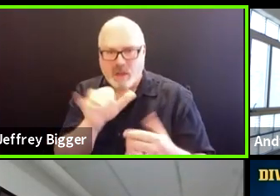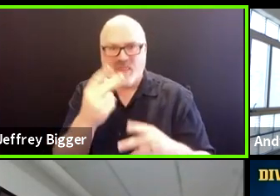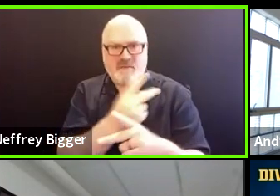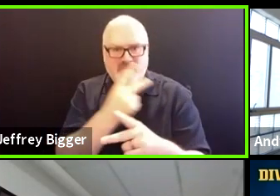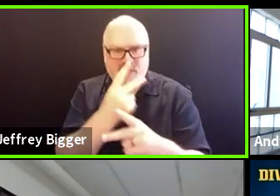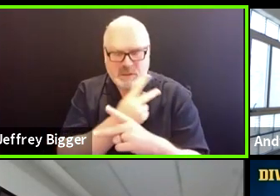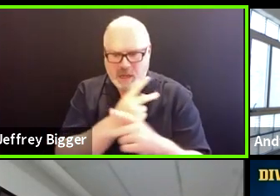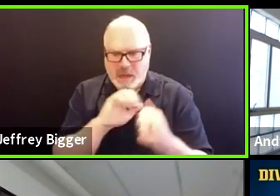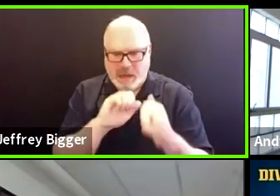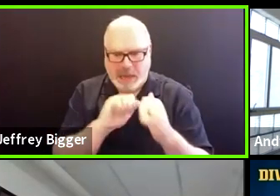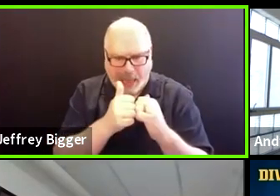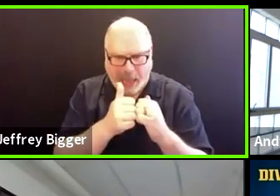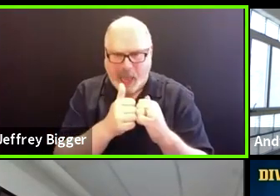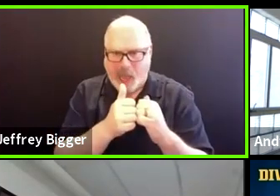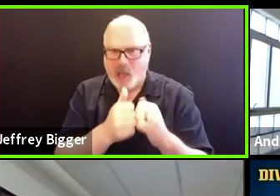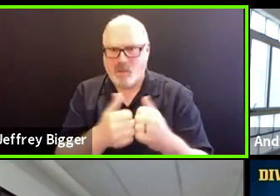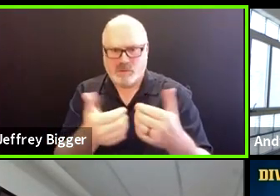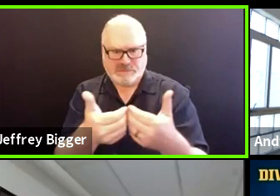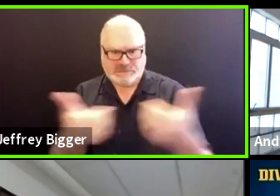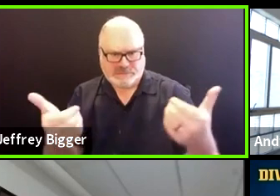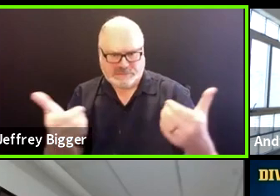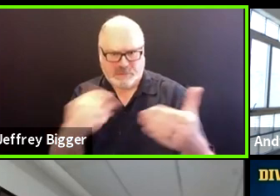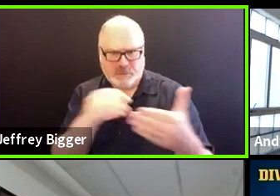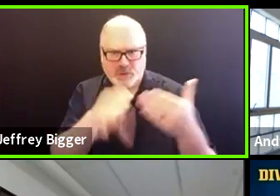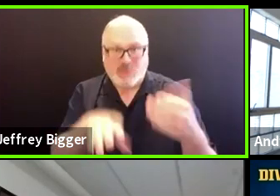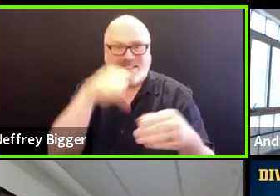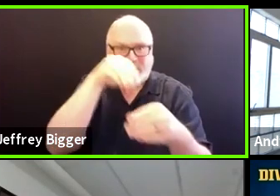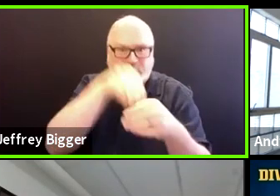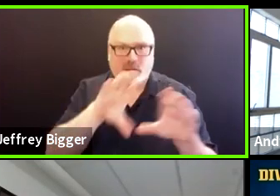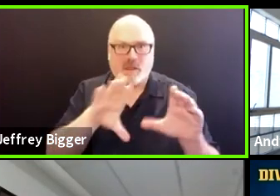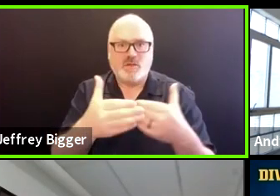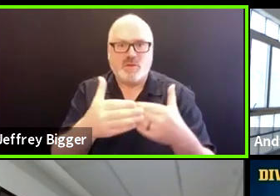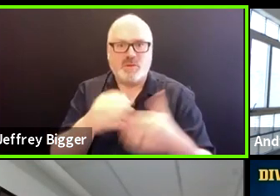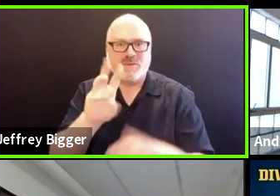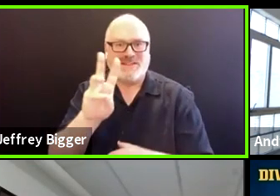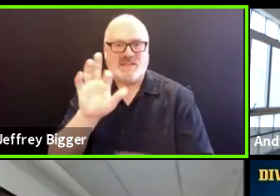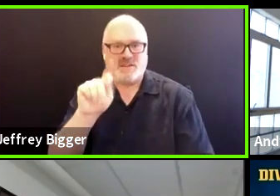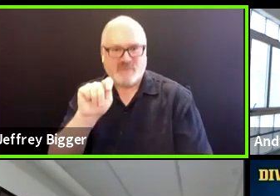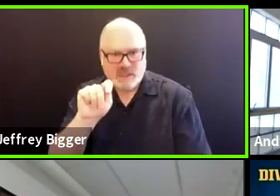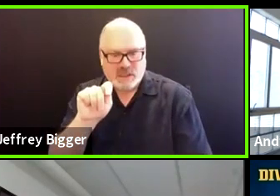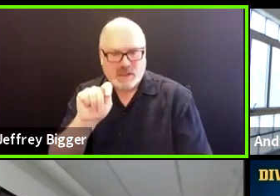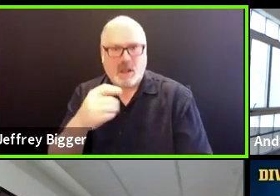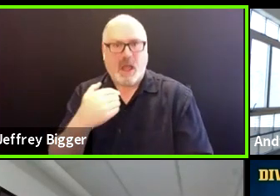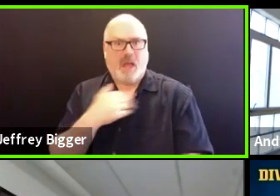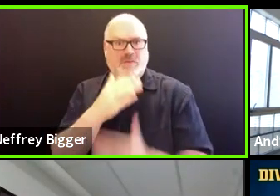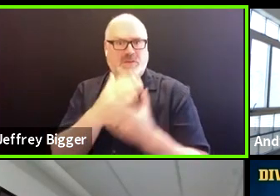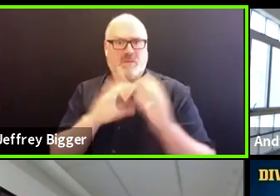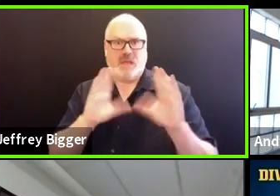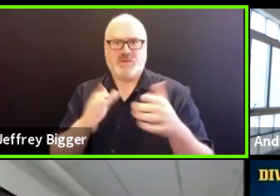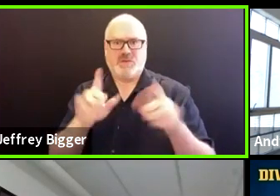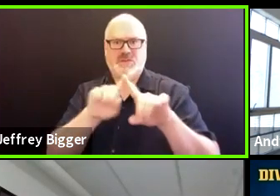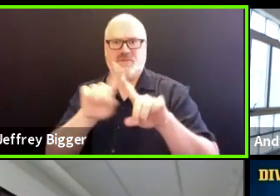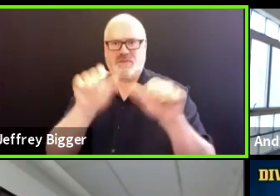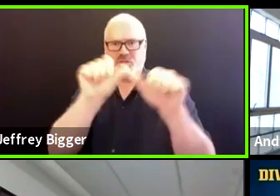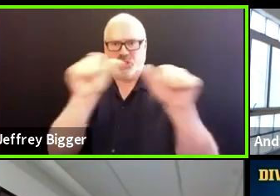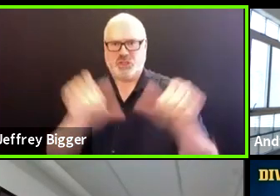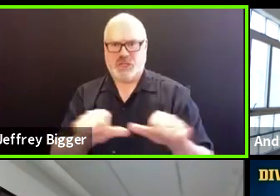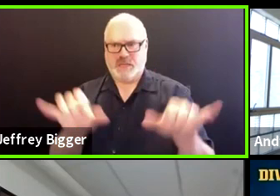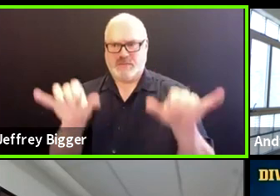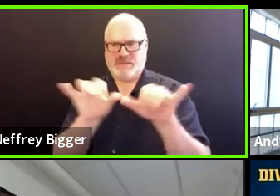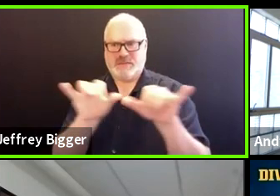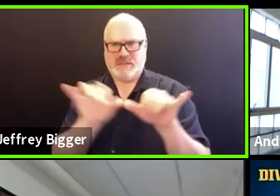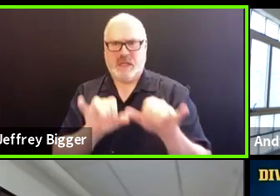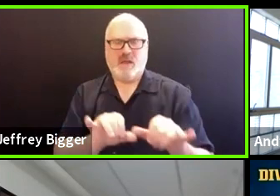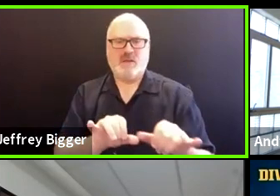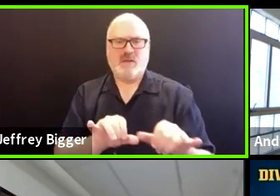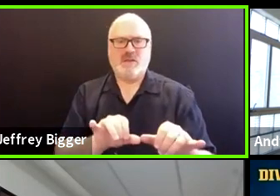we would space students in those classrooms by 6 feet. And we have classrooms of every shape and size. We have classrooms with fixed seating,